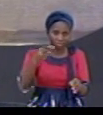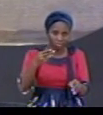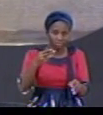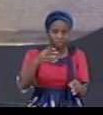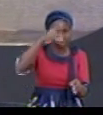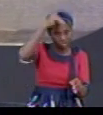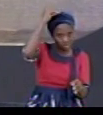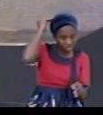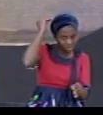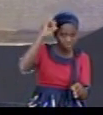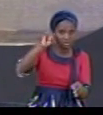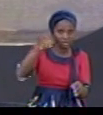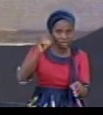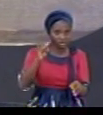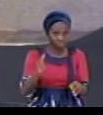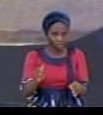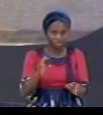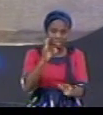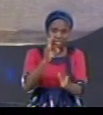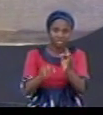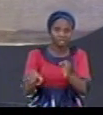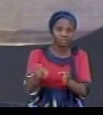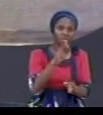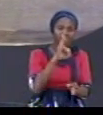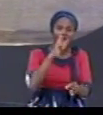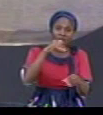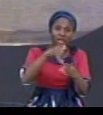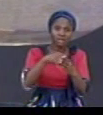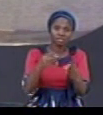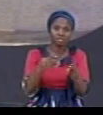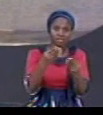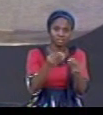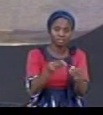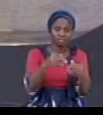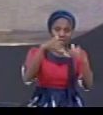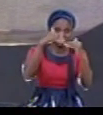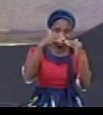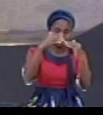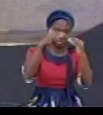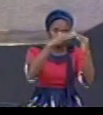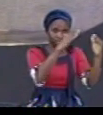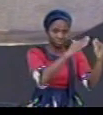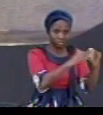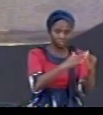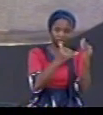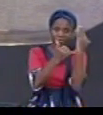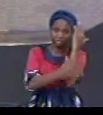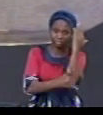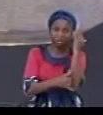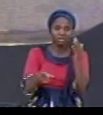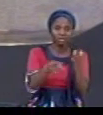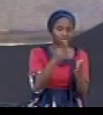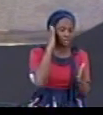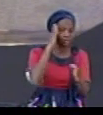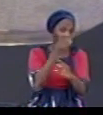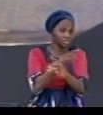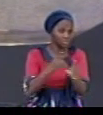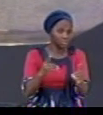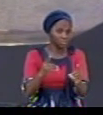they were in the land, they would deliver themselves by their